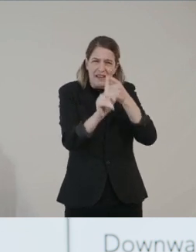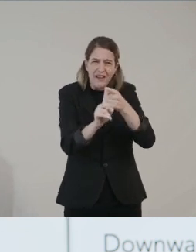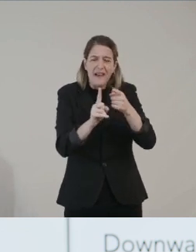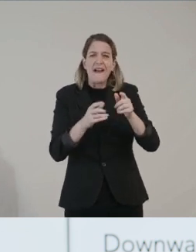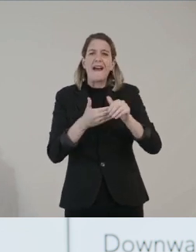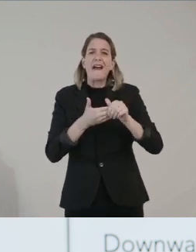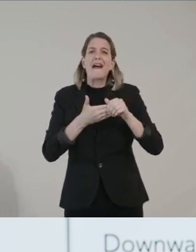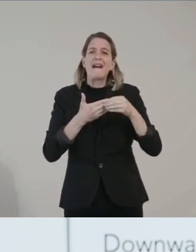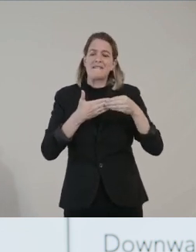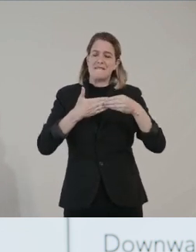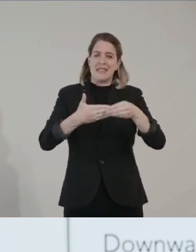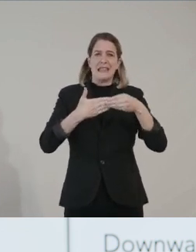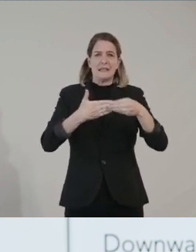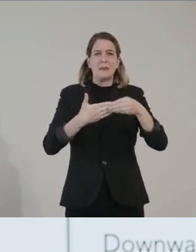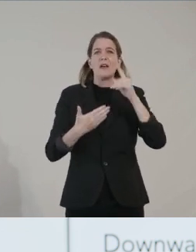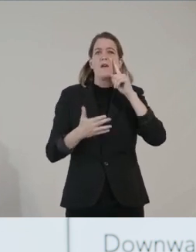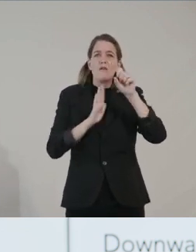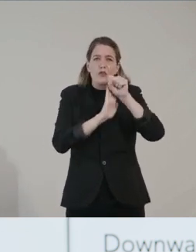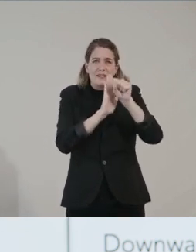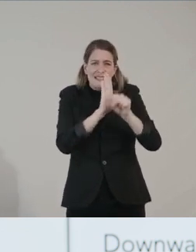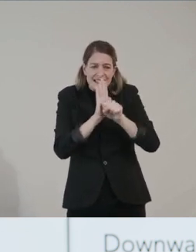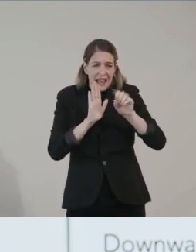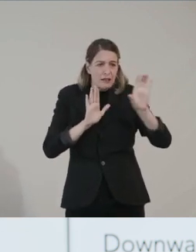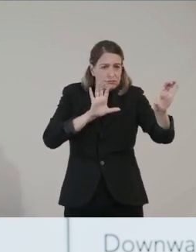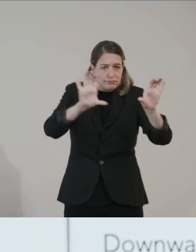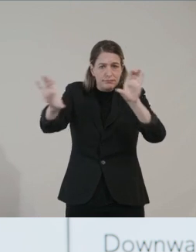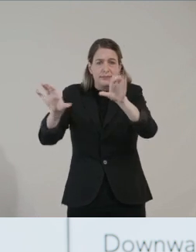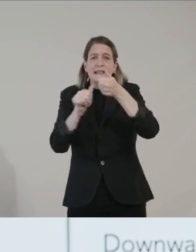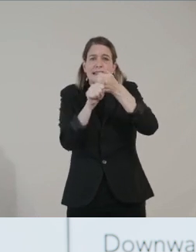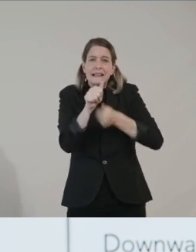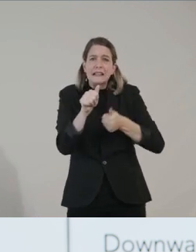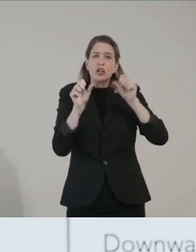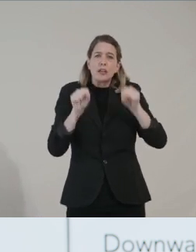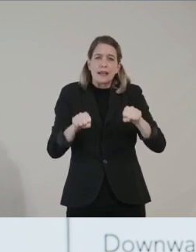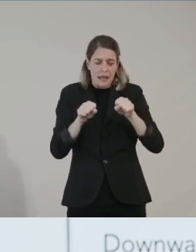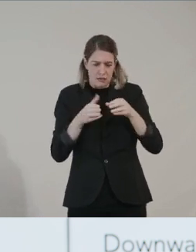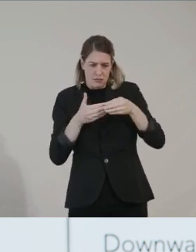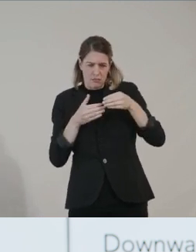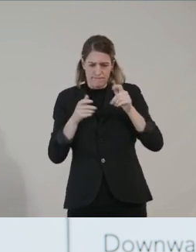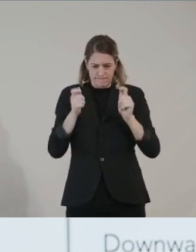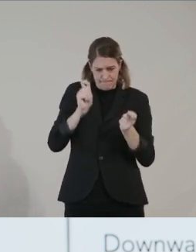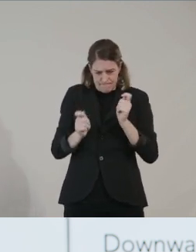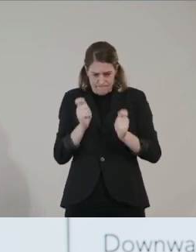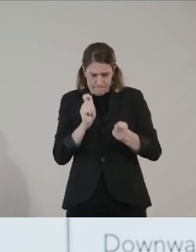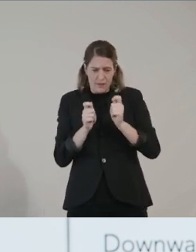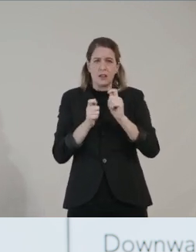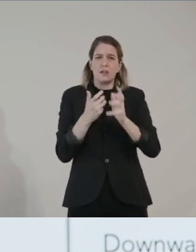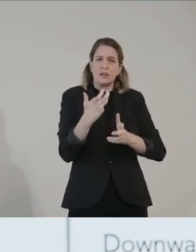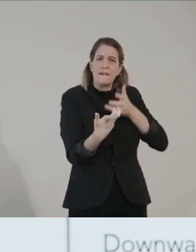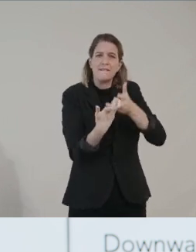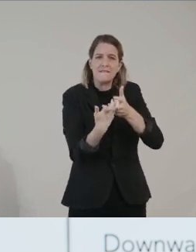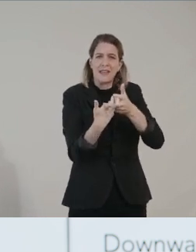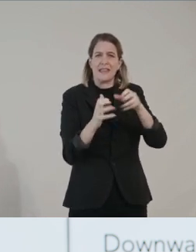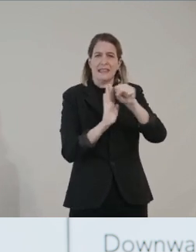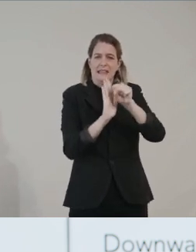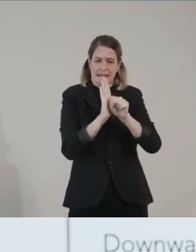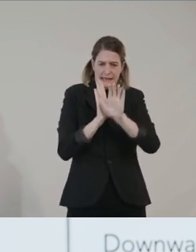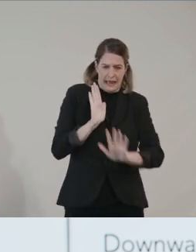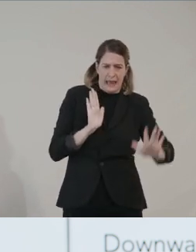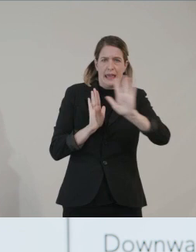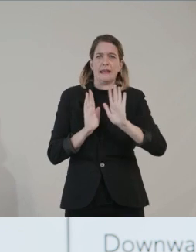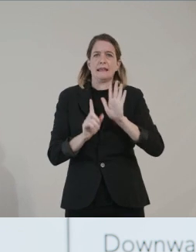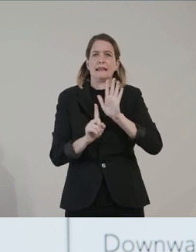these criteria to whatever the local circumstances are. You know, my focus has been 100% on the